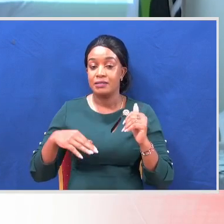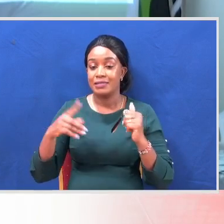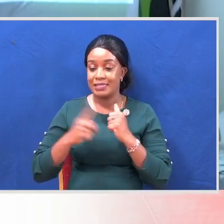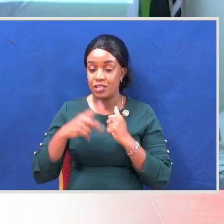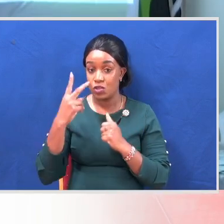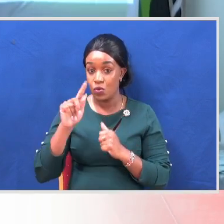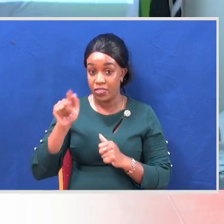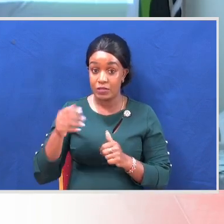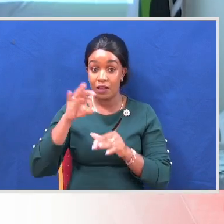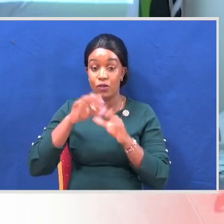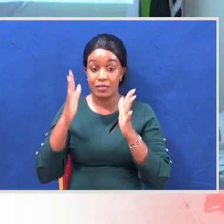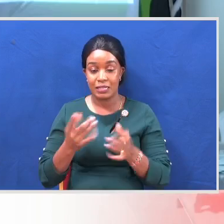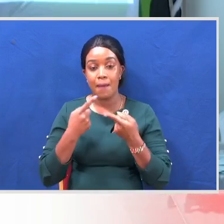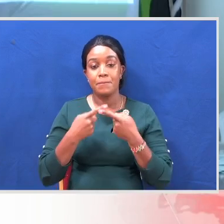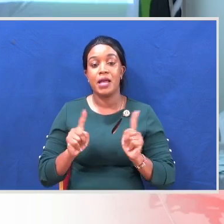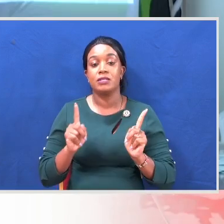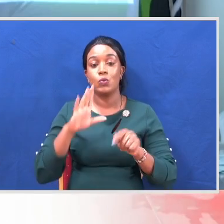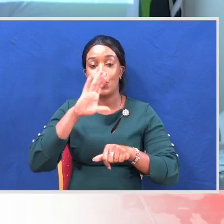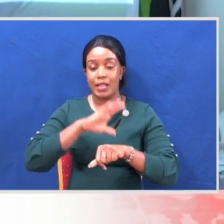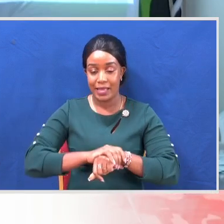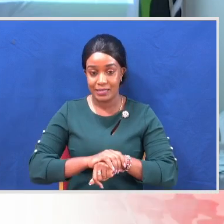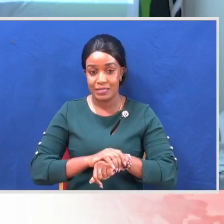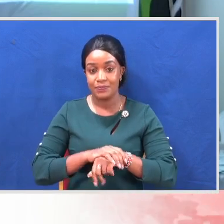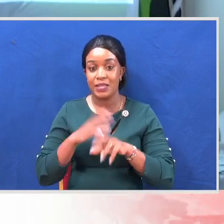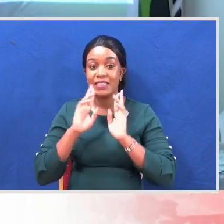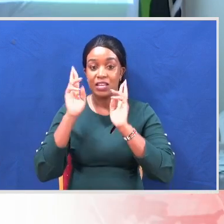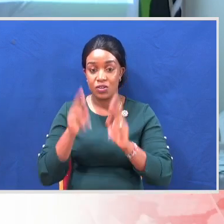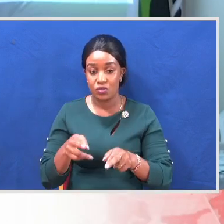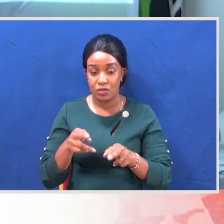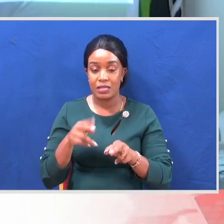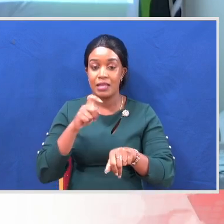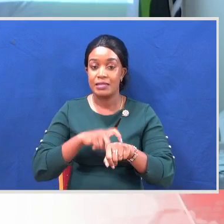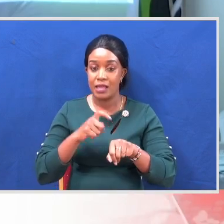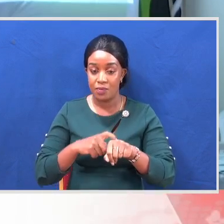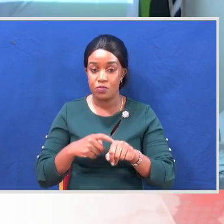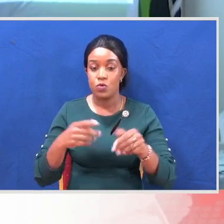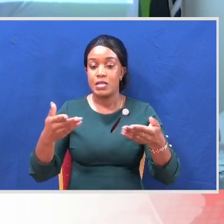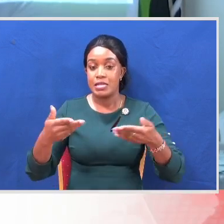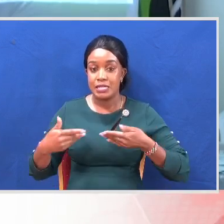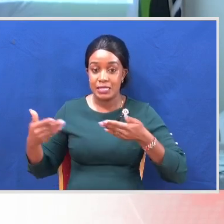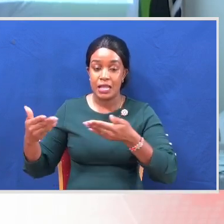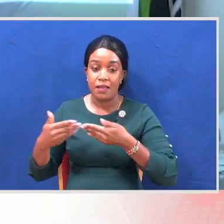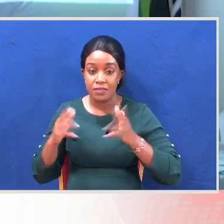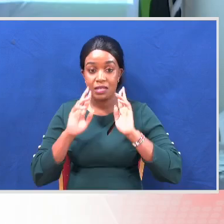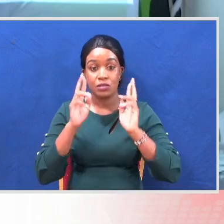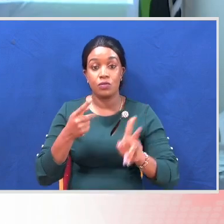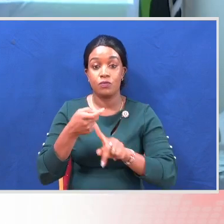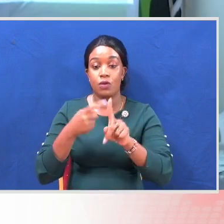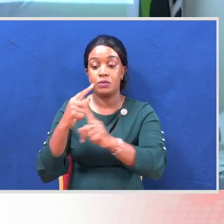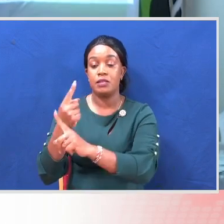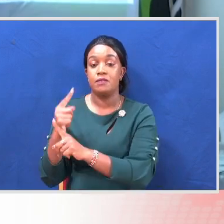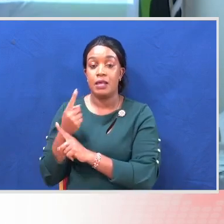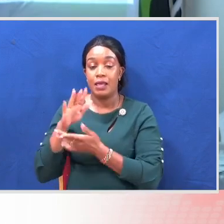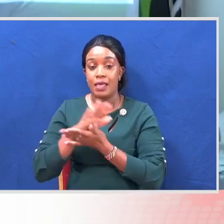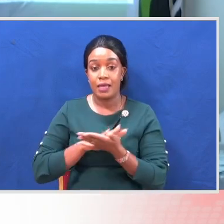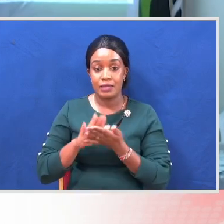details on how the turnout was when we interact with the returning officer in this particular by-election,